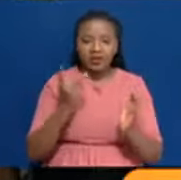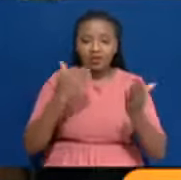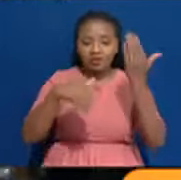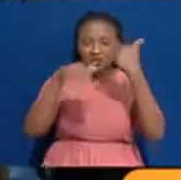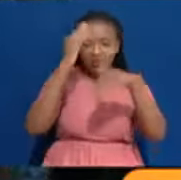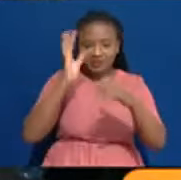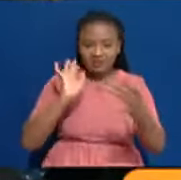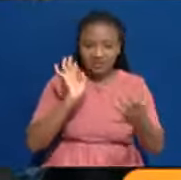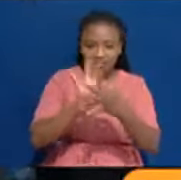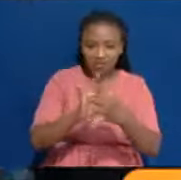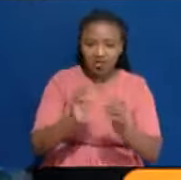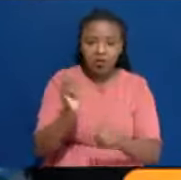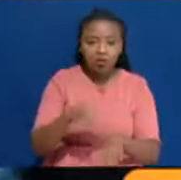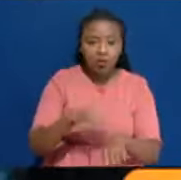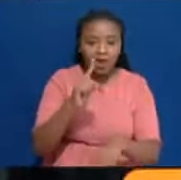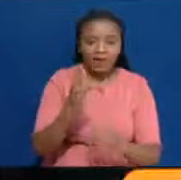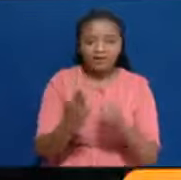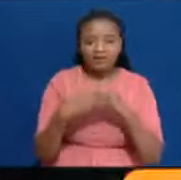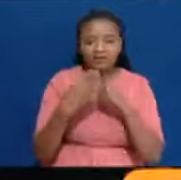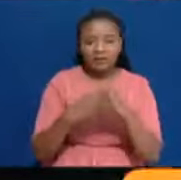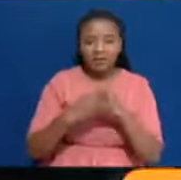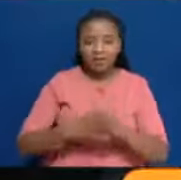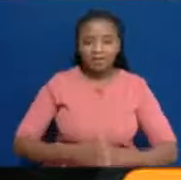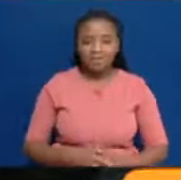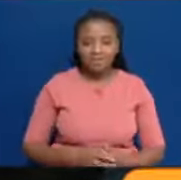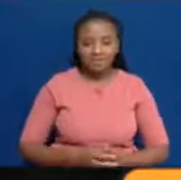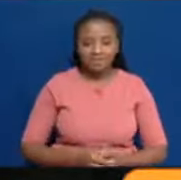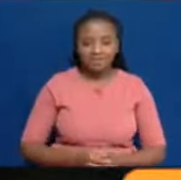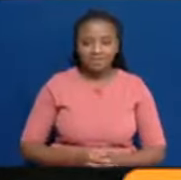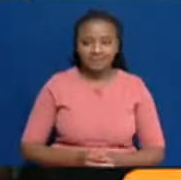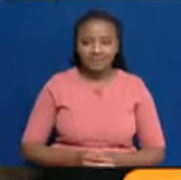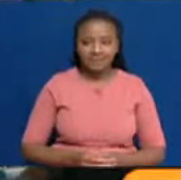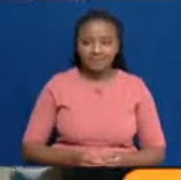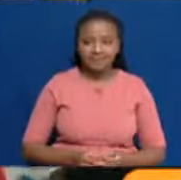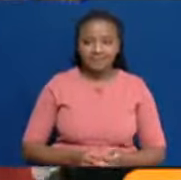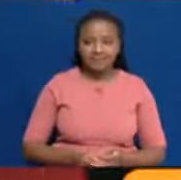universities in early September. Brenda Wanga,